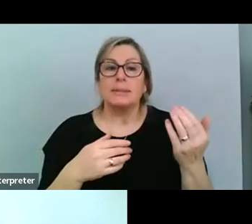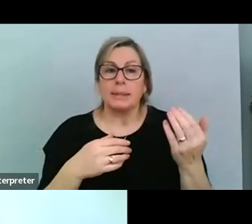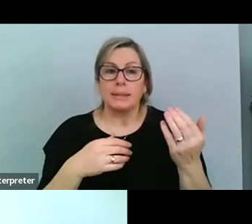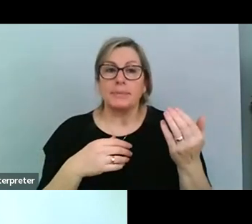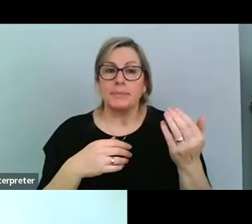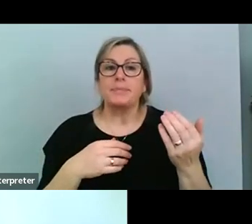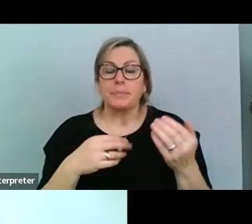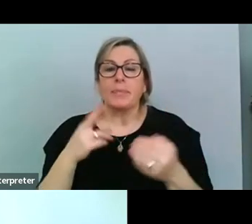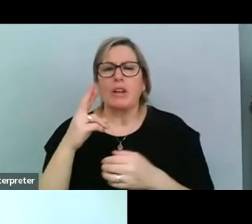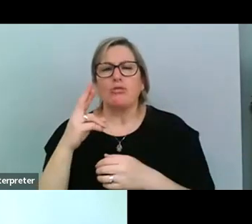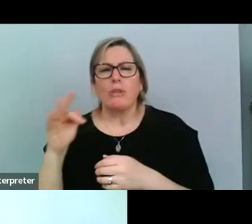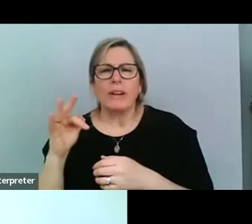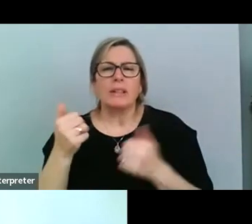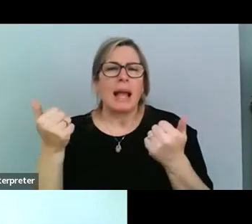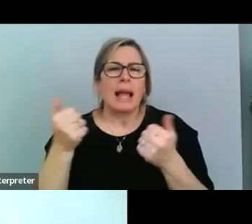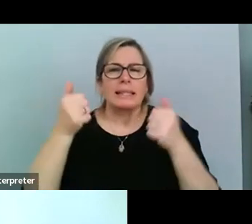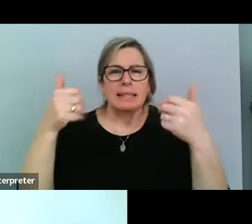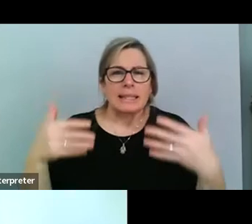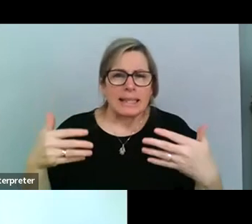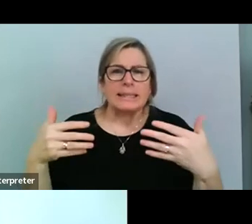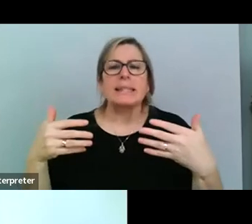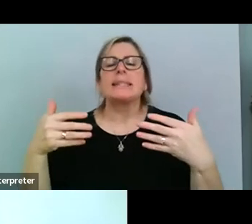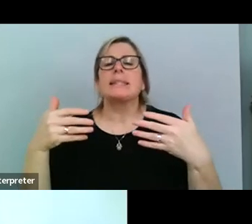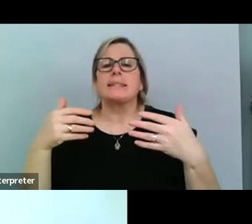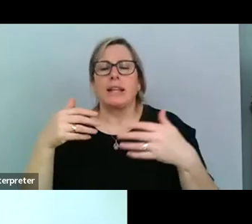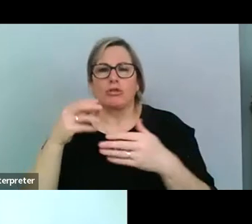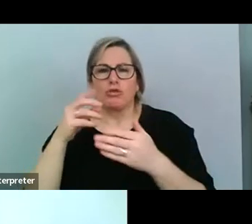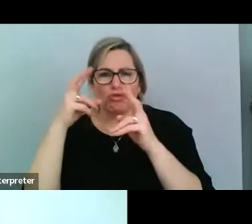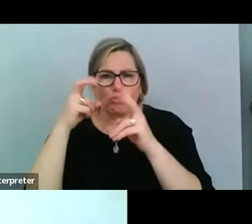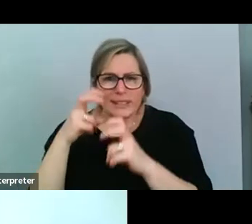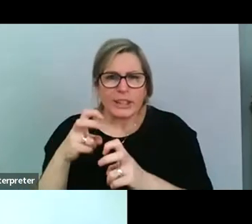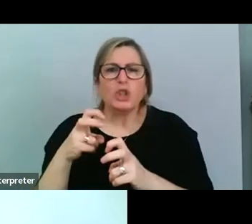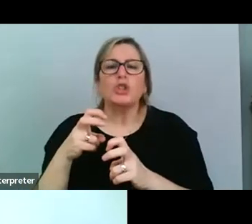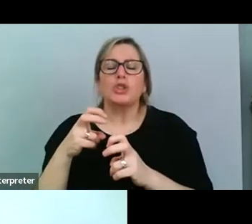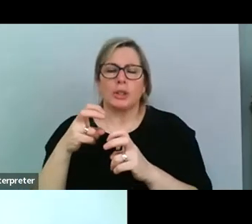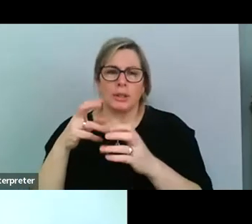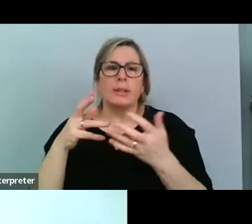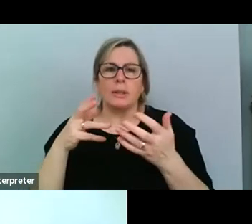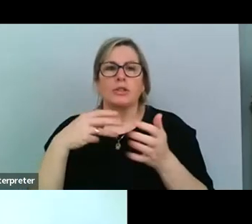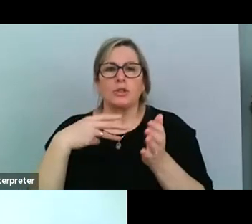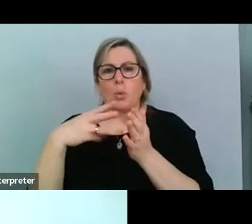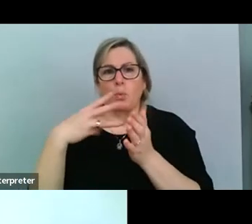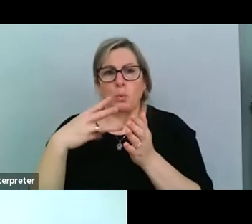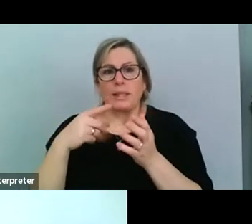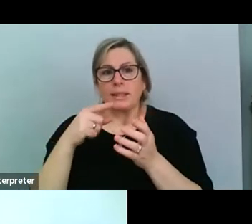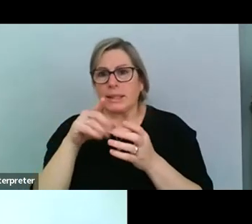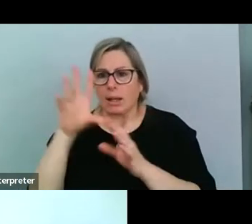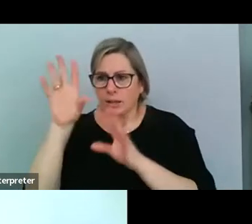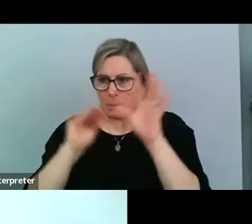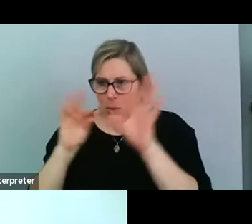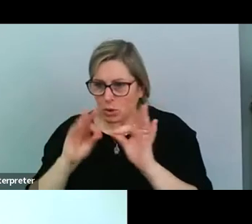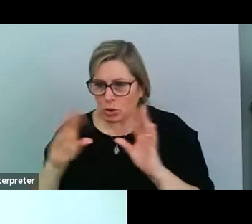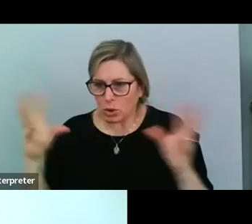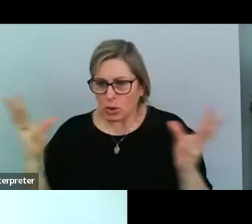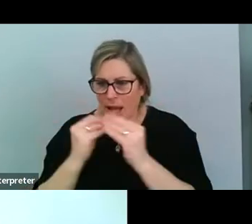know, referencing any statistics, you're referencing the research to ensure that when they're pulling all of the submissions together,